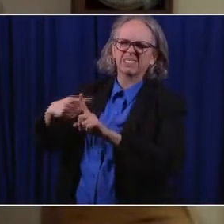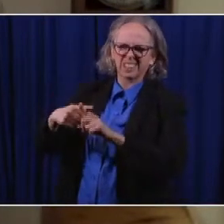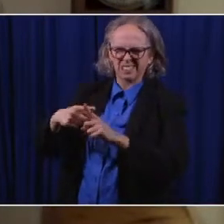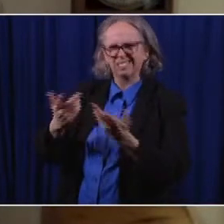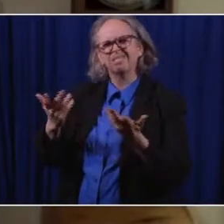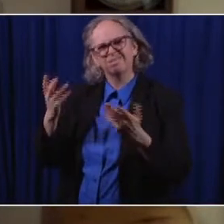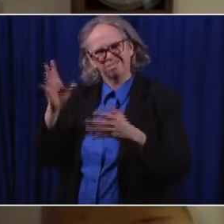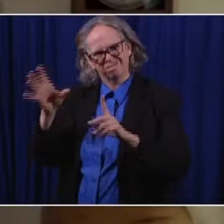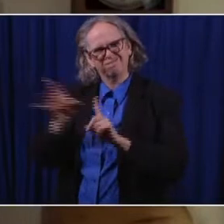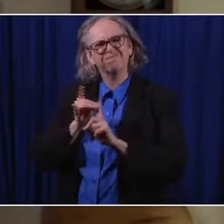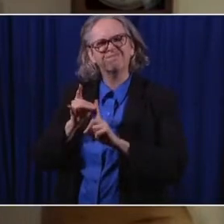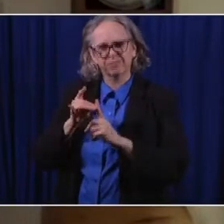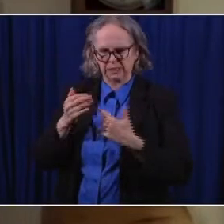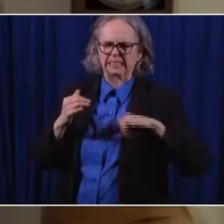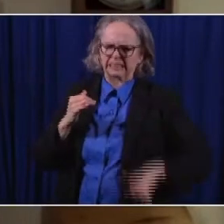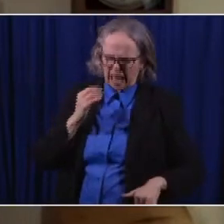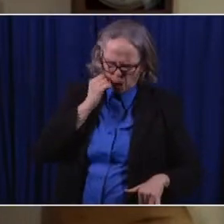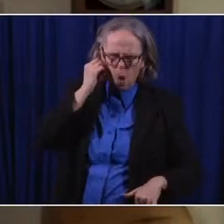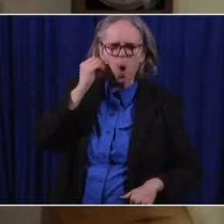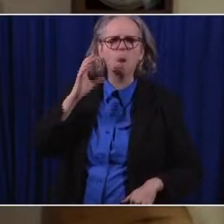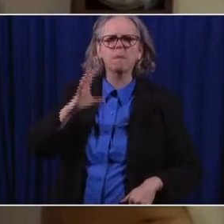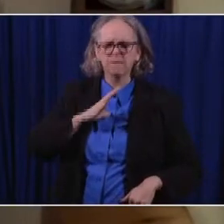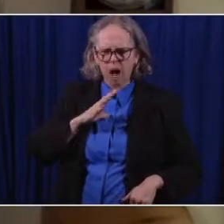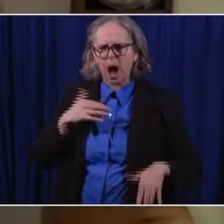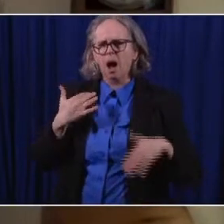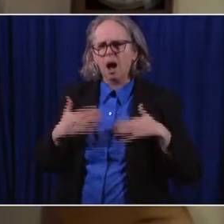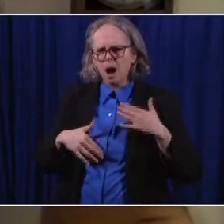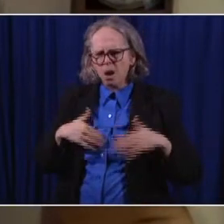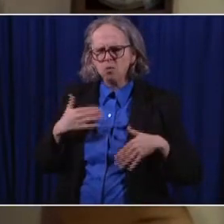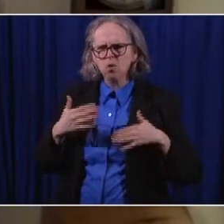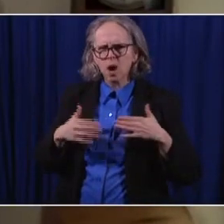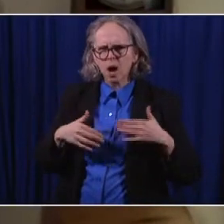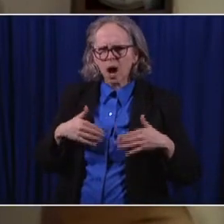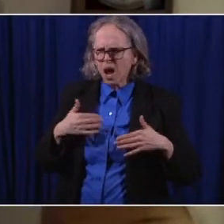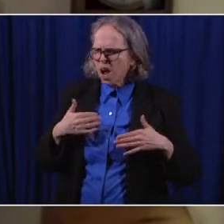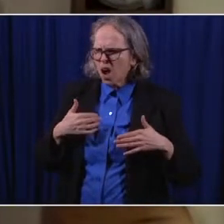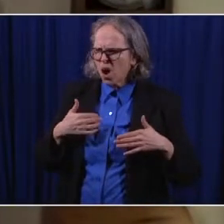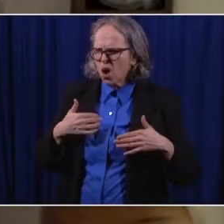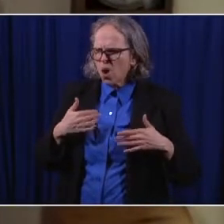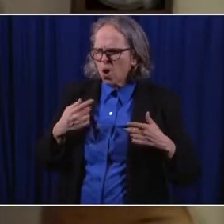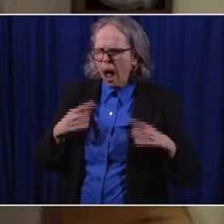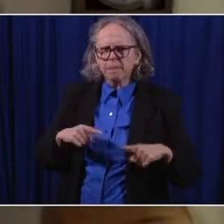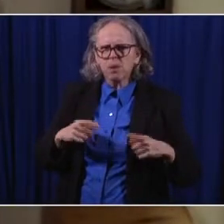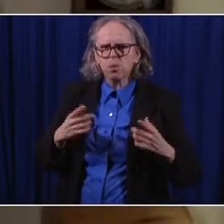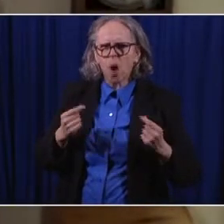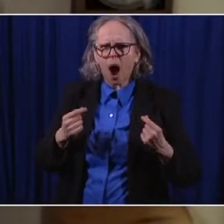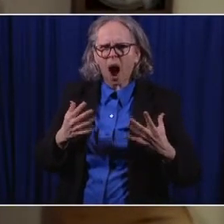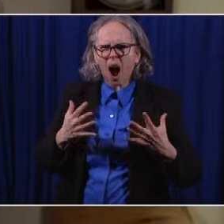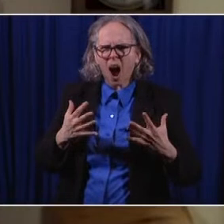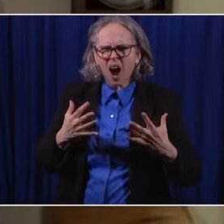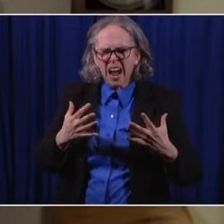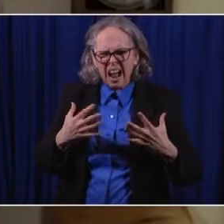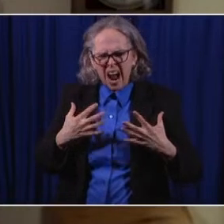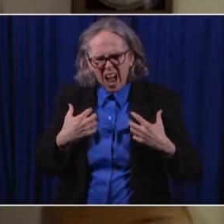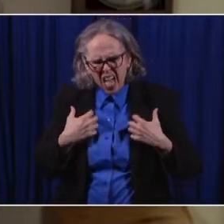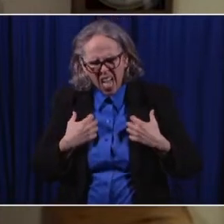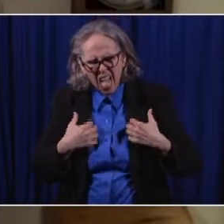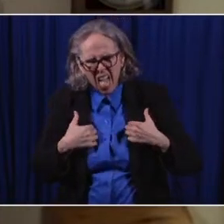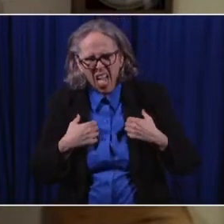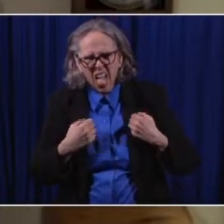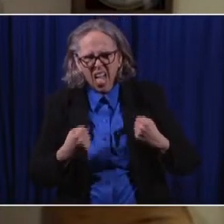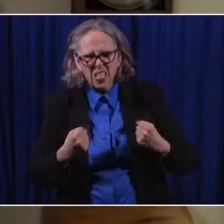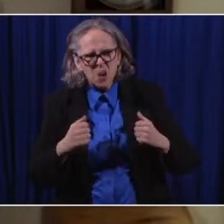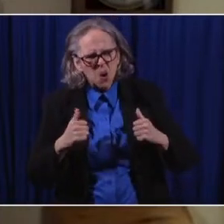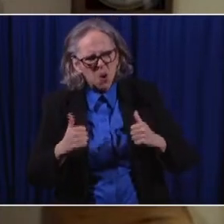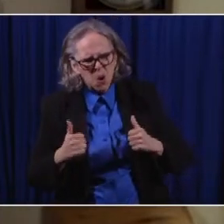and I'm going along for a while, and then something happens. And what should I look for? I mean, what should alarm me